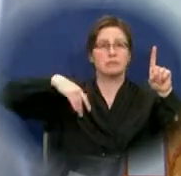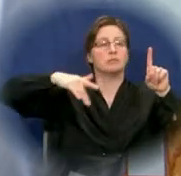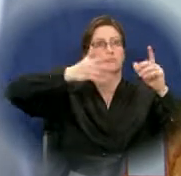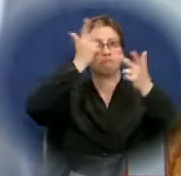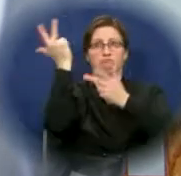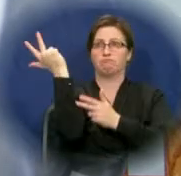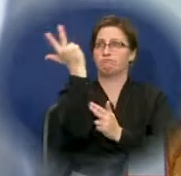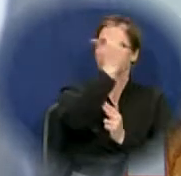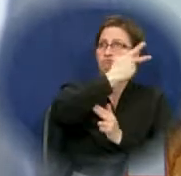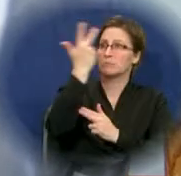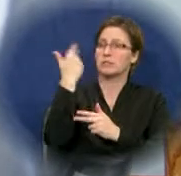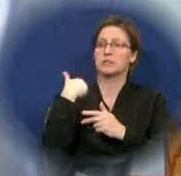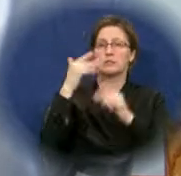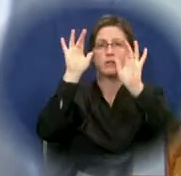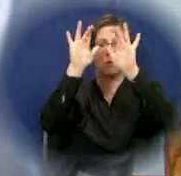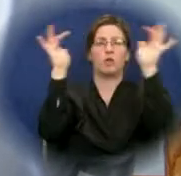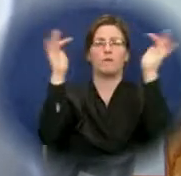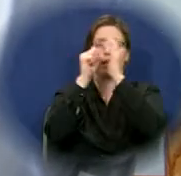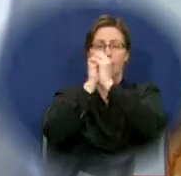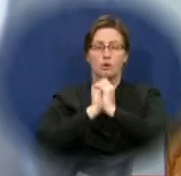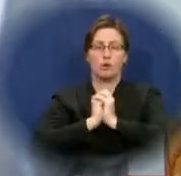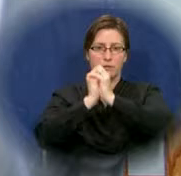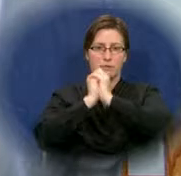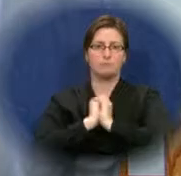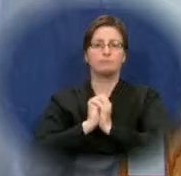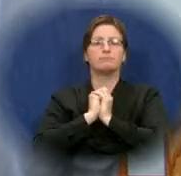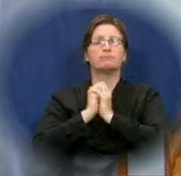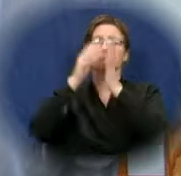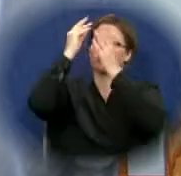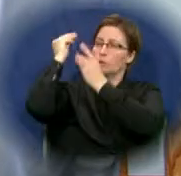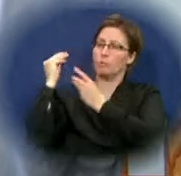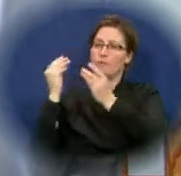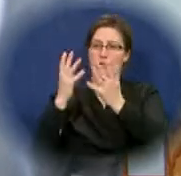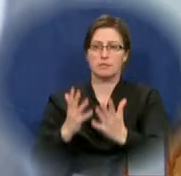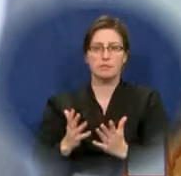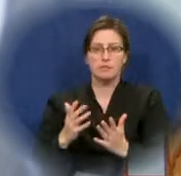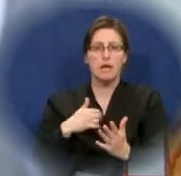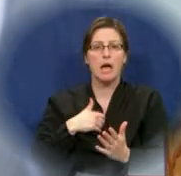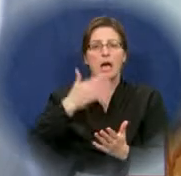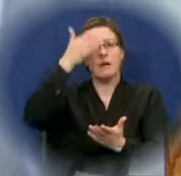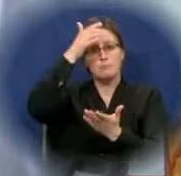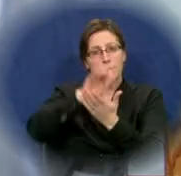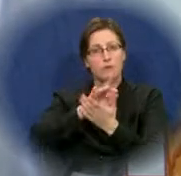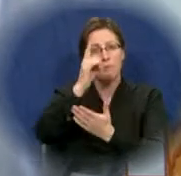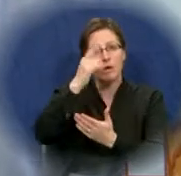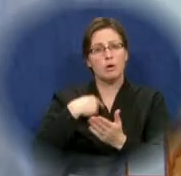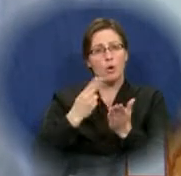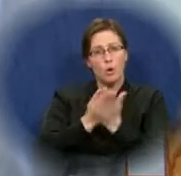who with the Father and the Son is adored and glorified, who has spoken through the prophets.